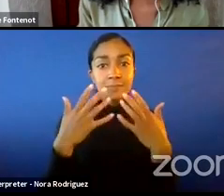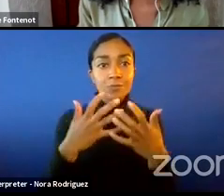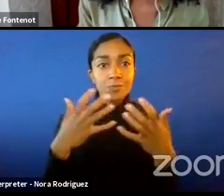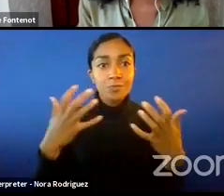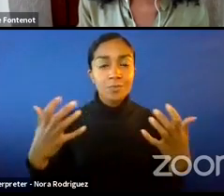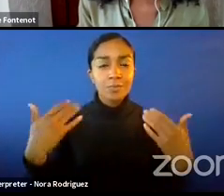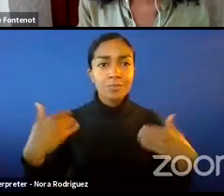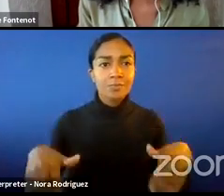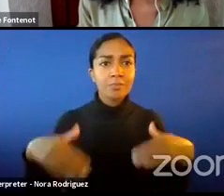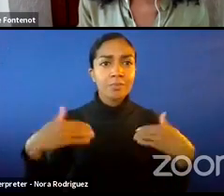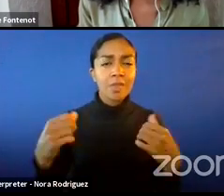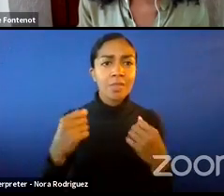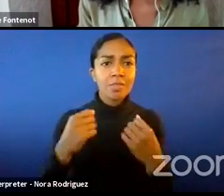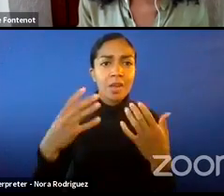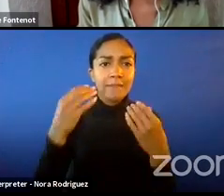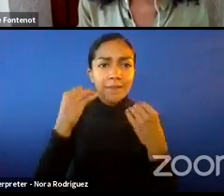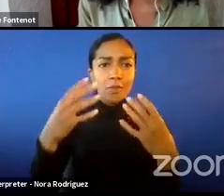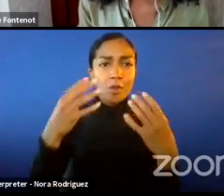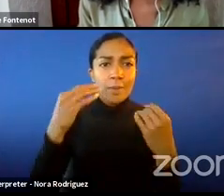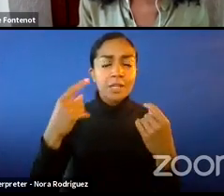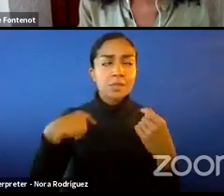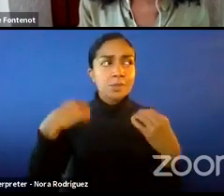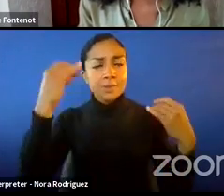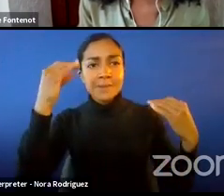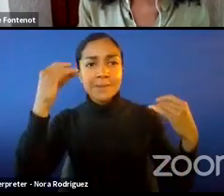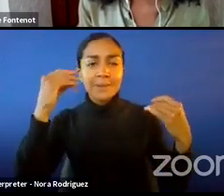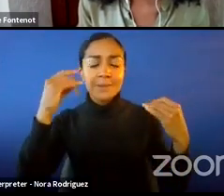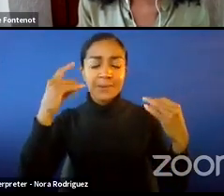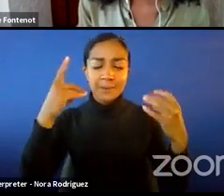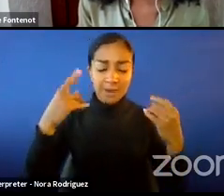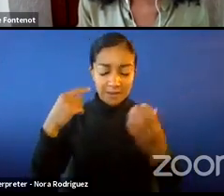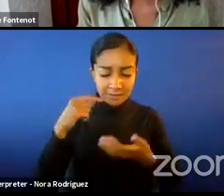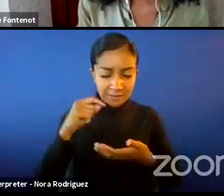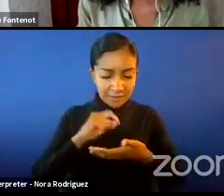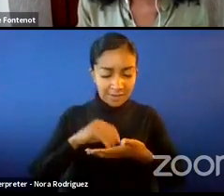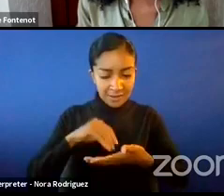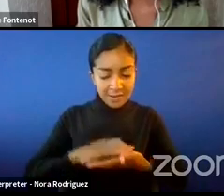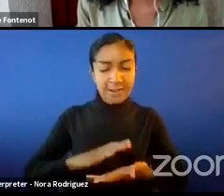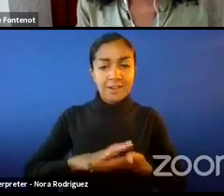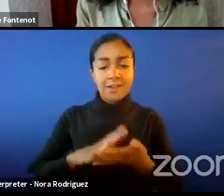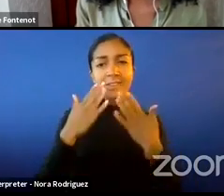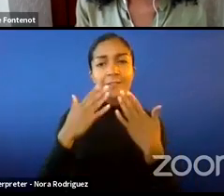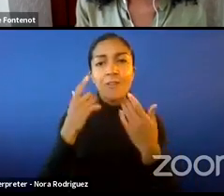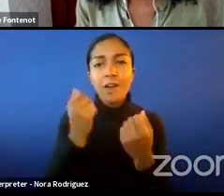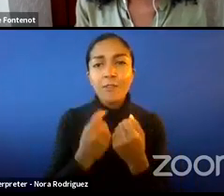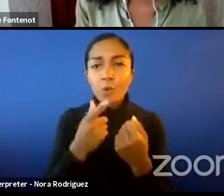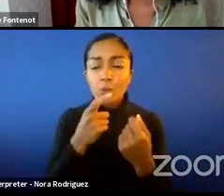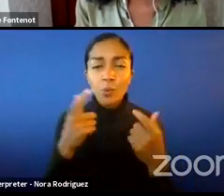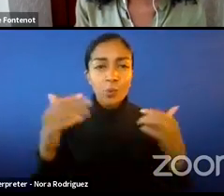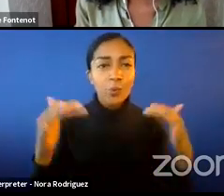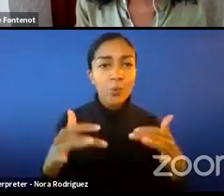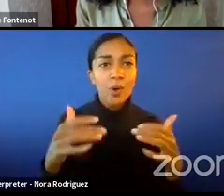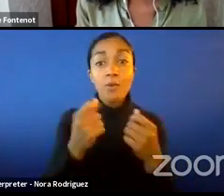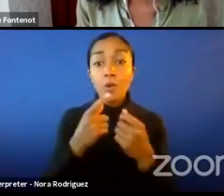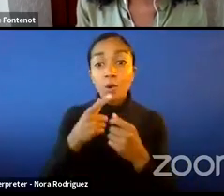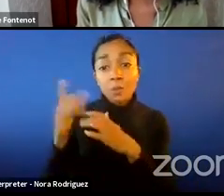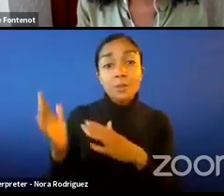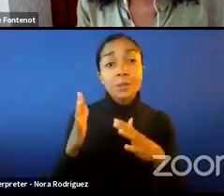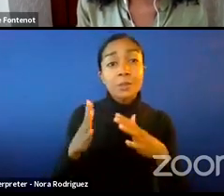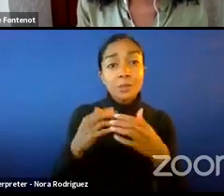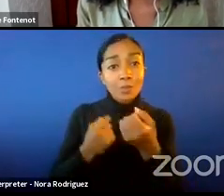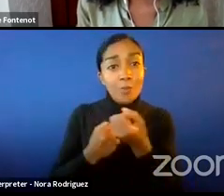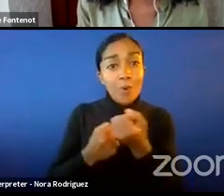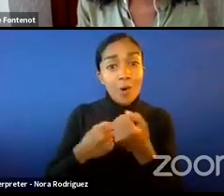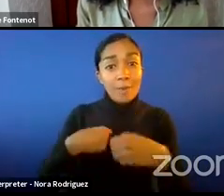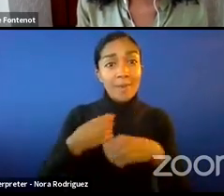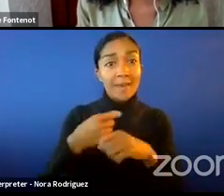I'm so excited to share this space with y'all today. To everyone who attended, to everyone who helped make this possible, we're so grateful. This